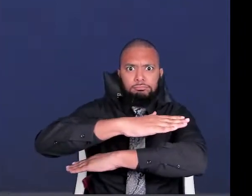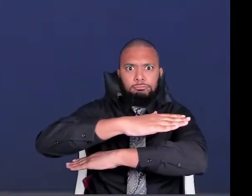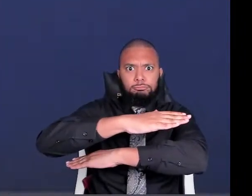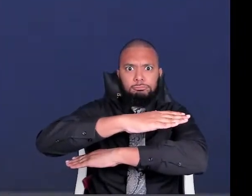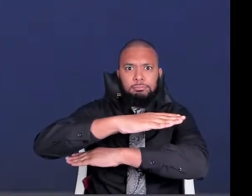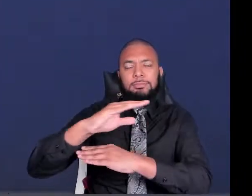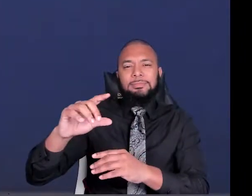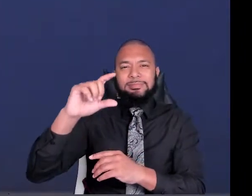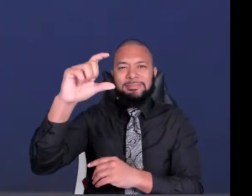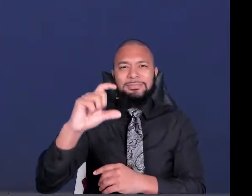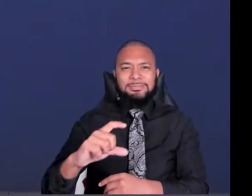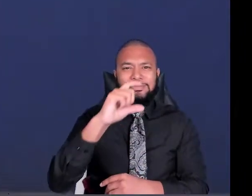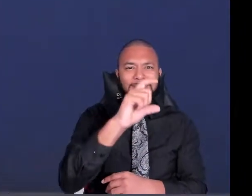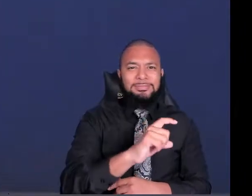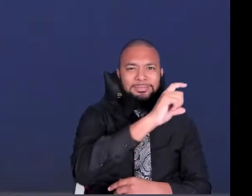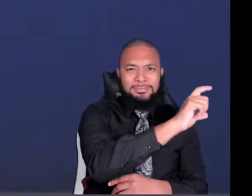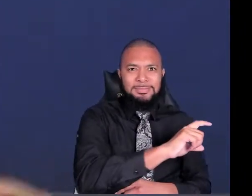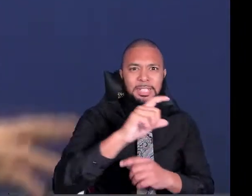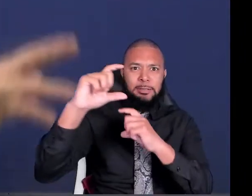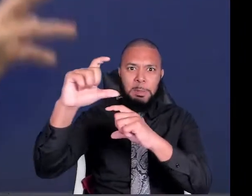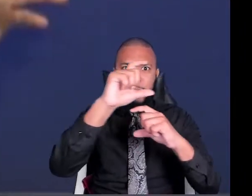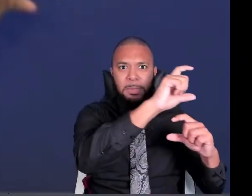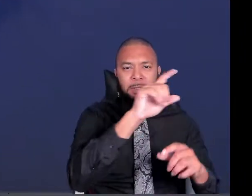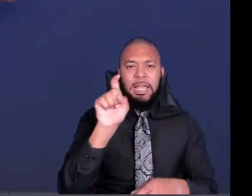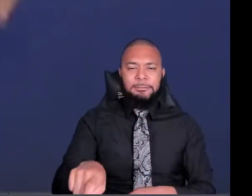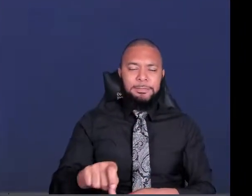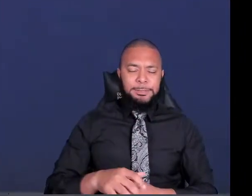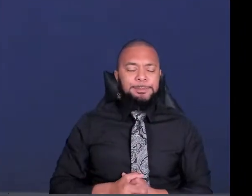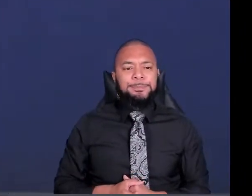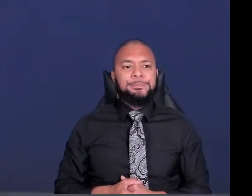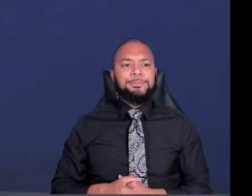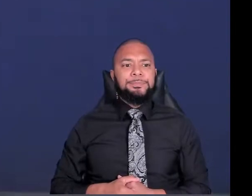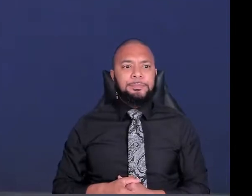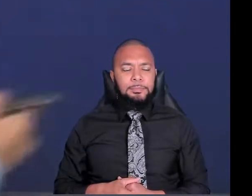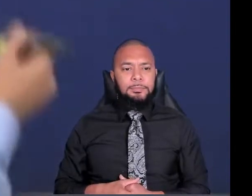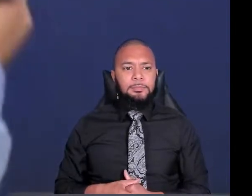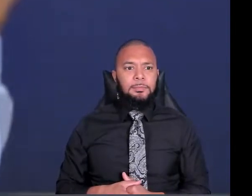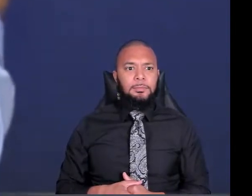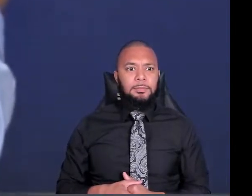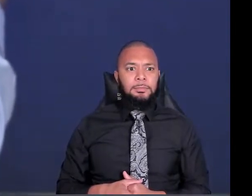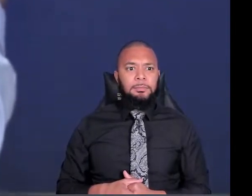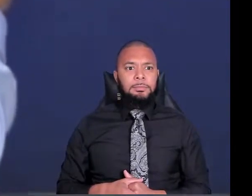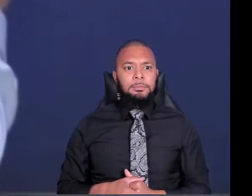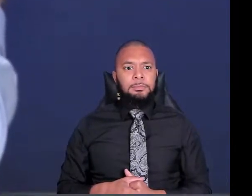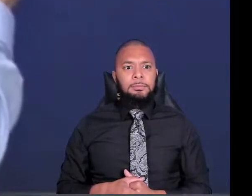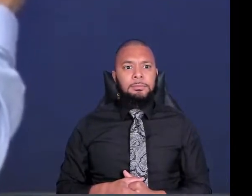this. And you'll see why in a moment. If we were to add